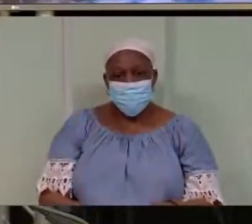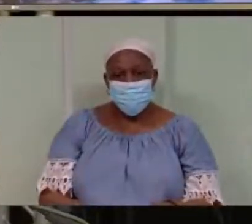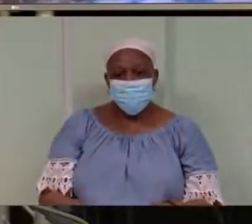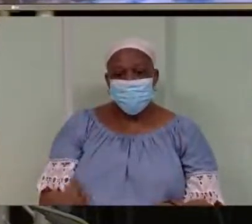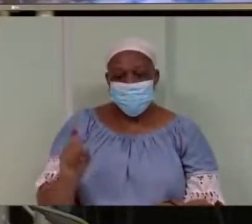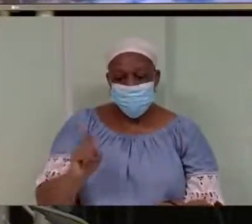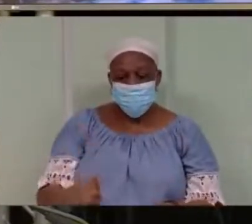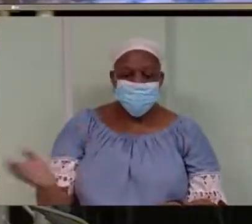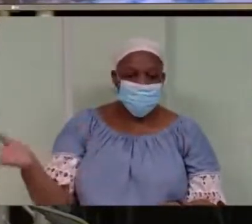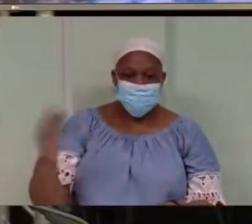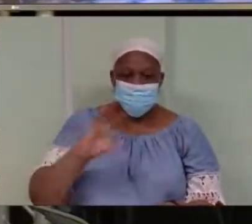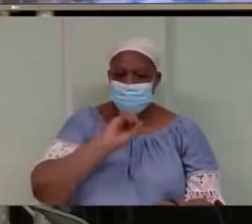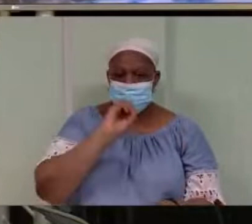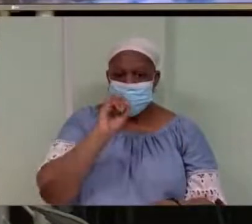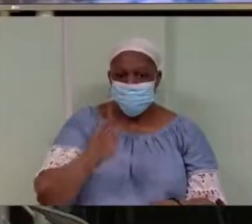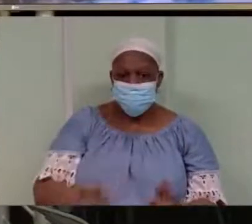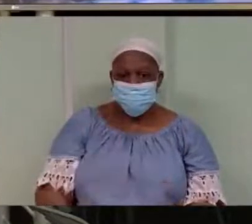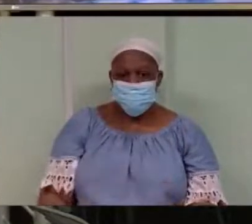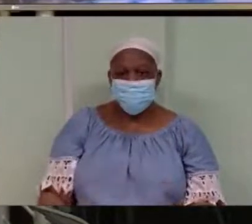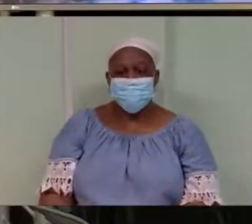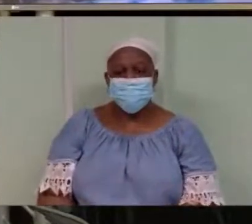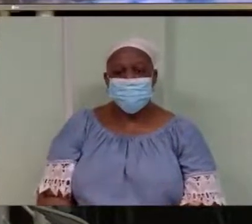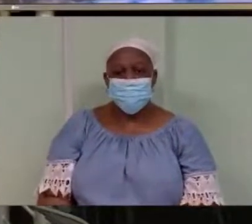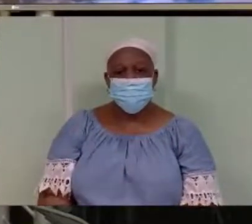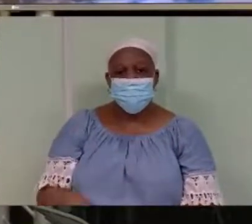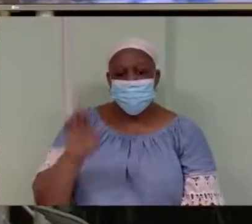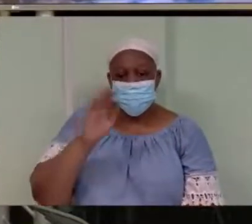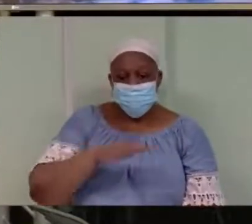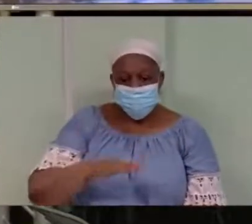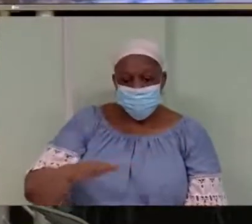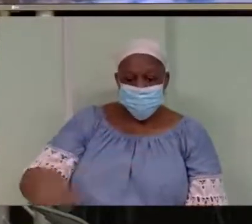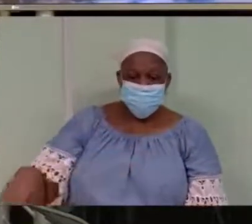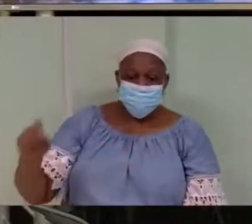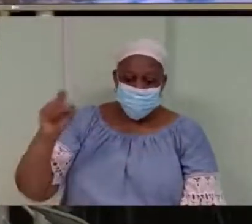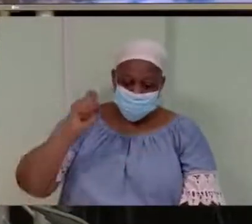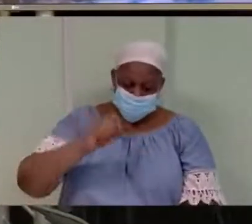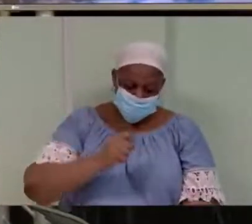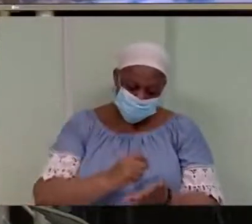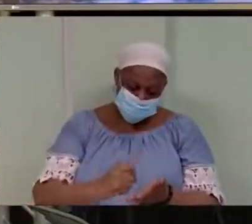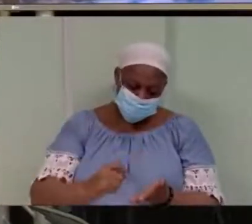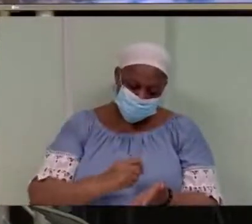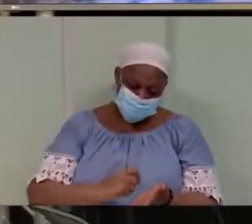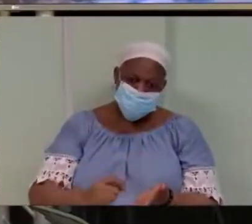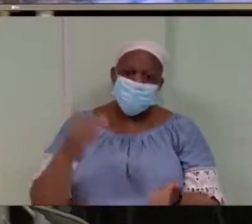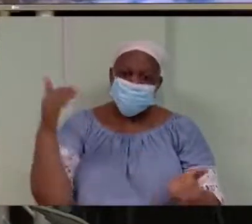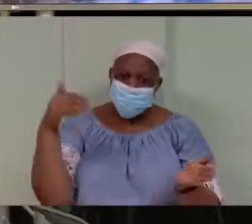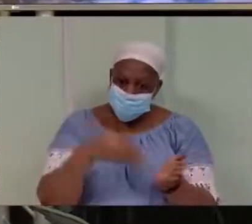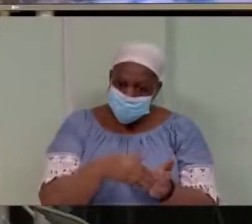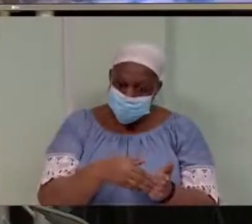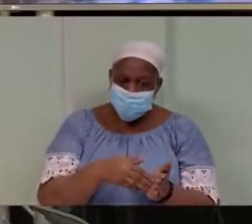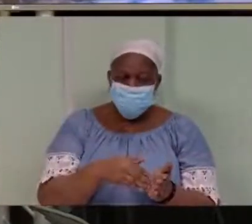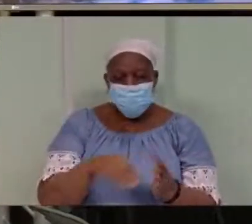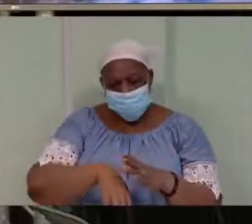center two the child must be signed out in the register provided